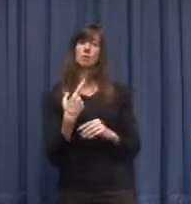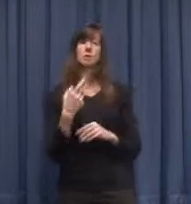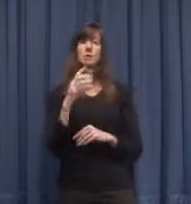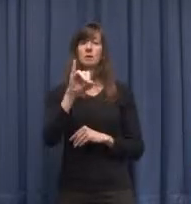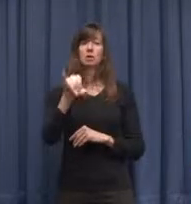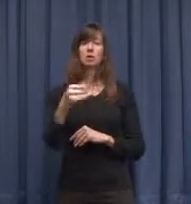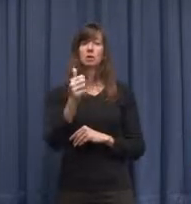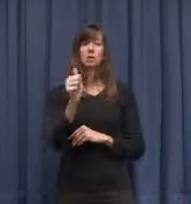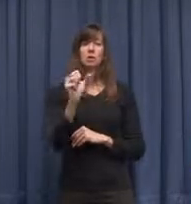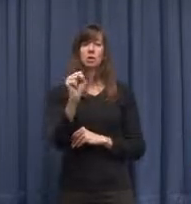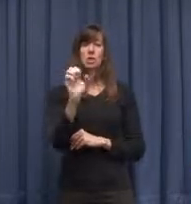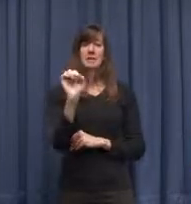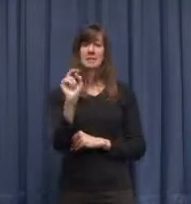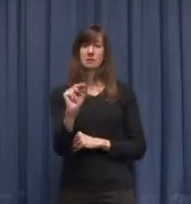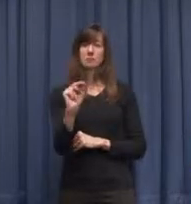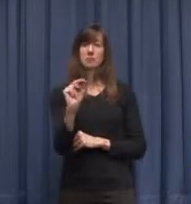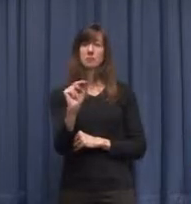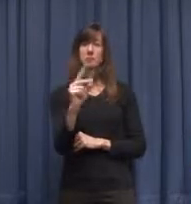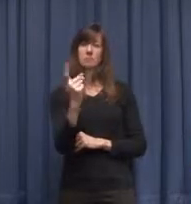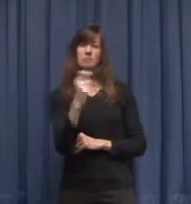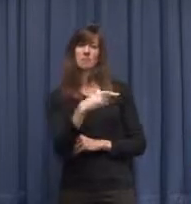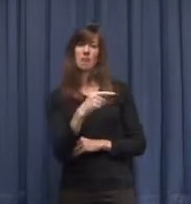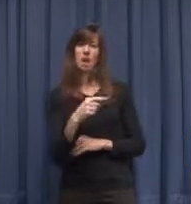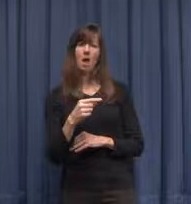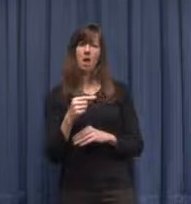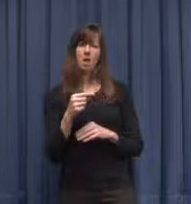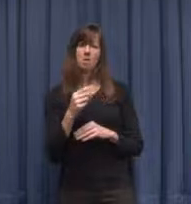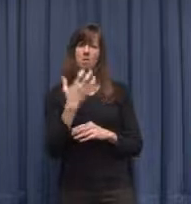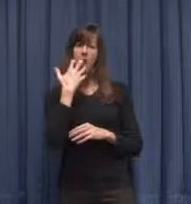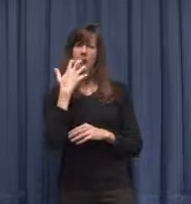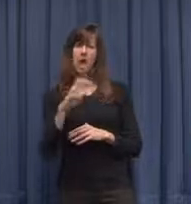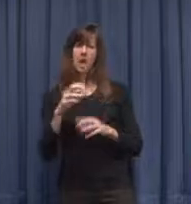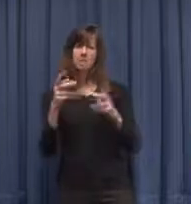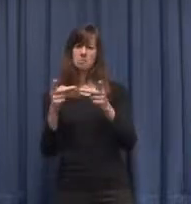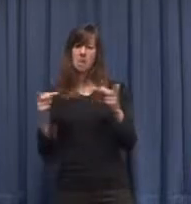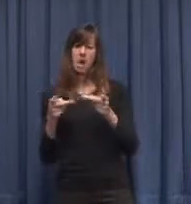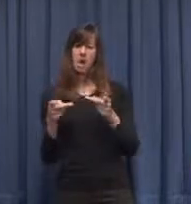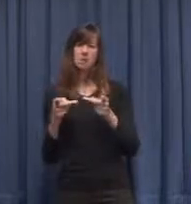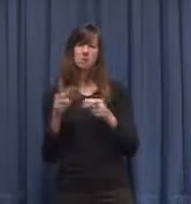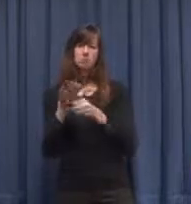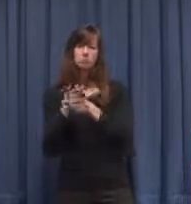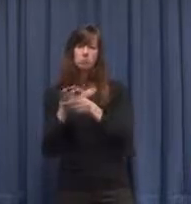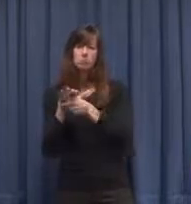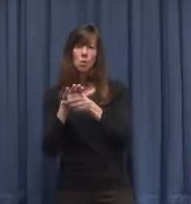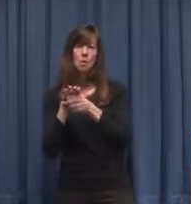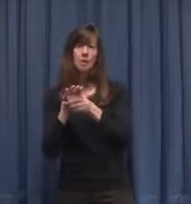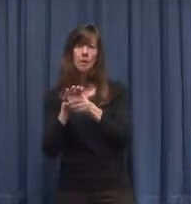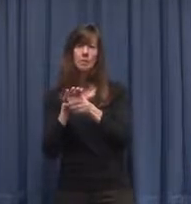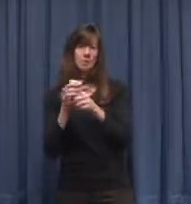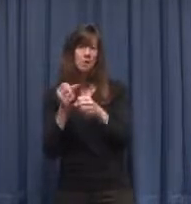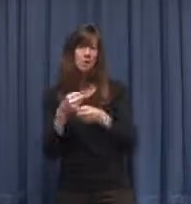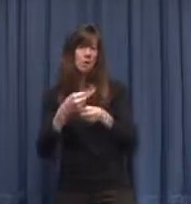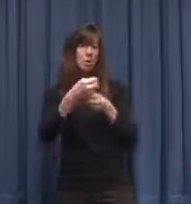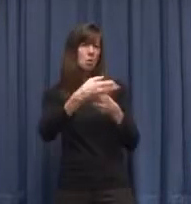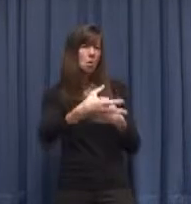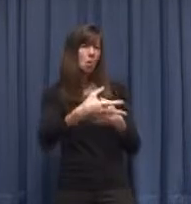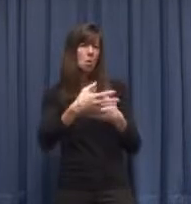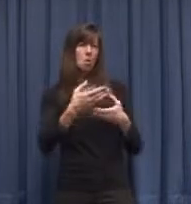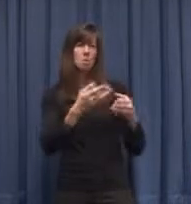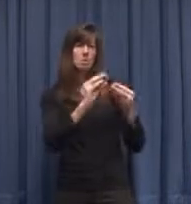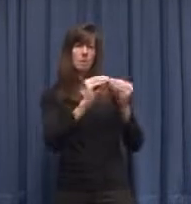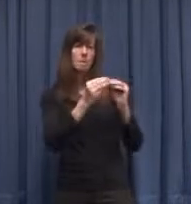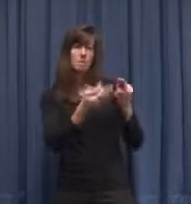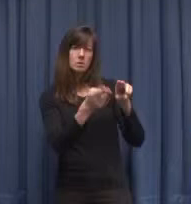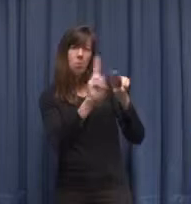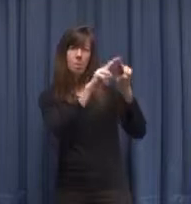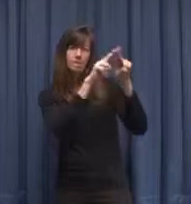Are there any single, quote, hotspot locations causing the county increase? Great question,